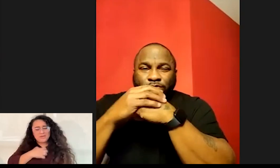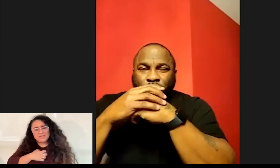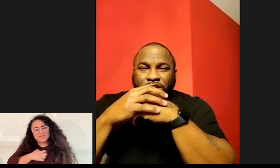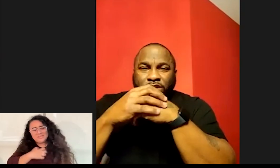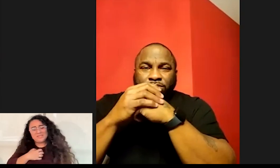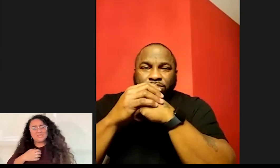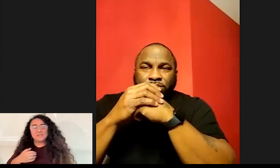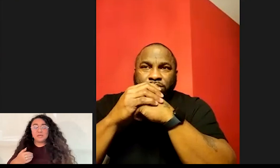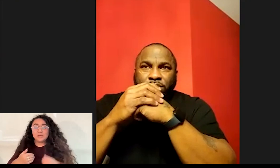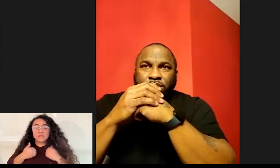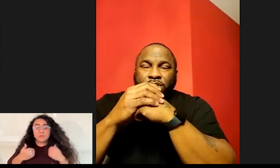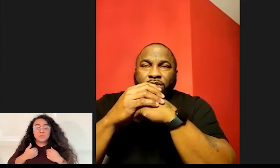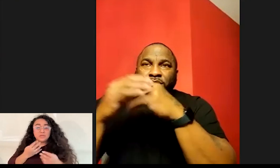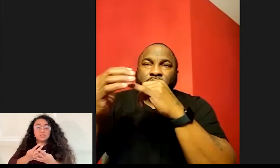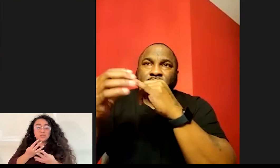the juvenile jail,